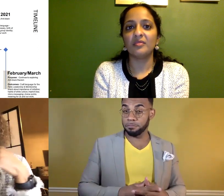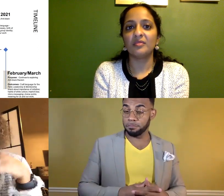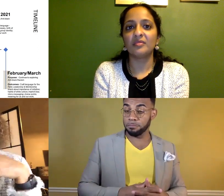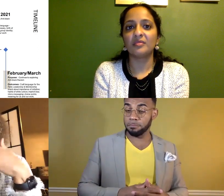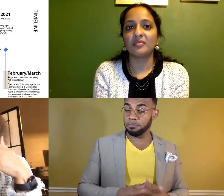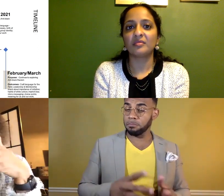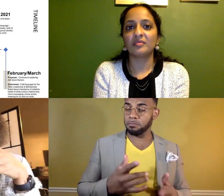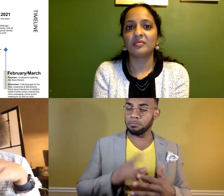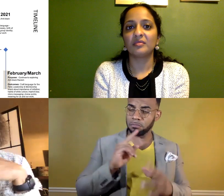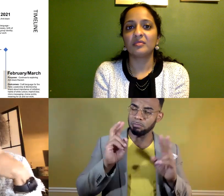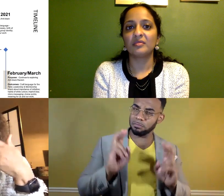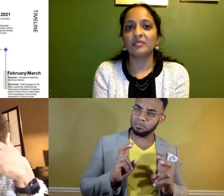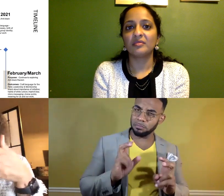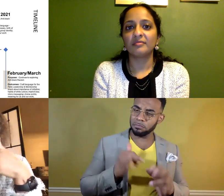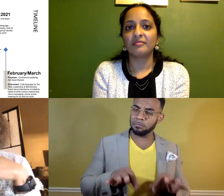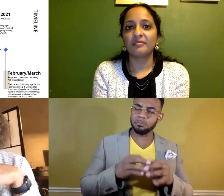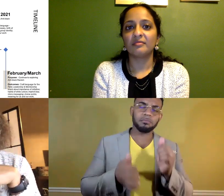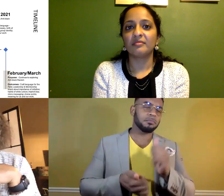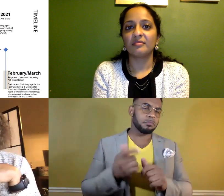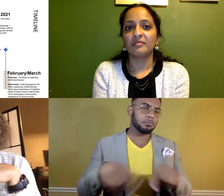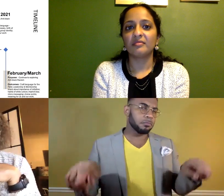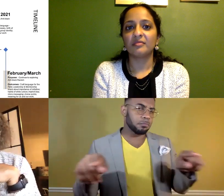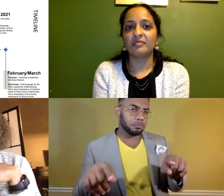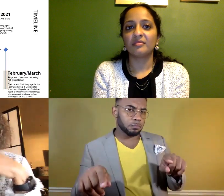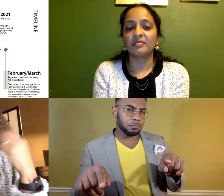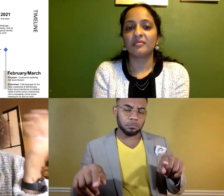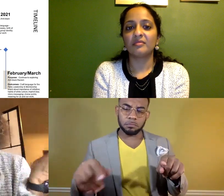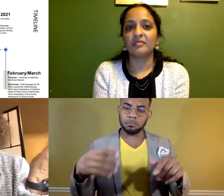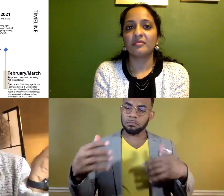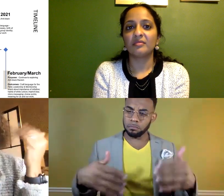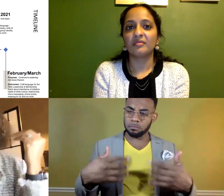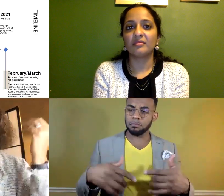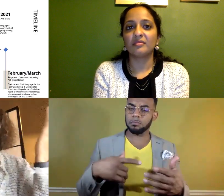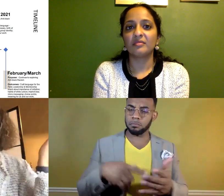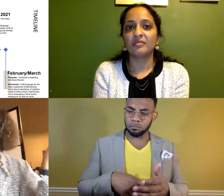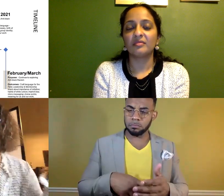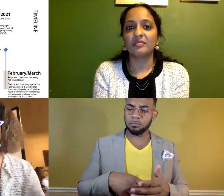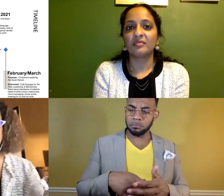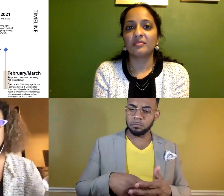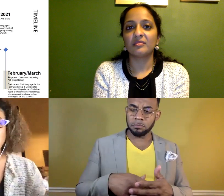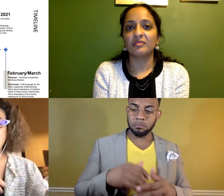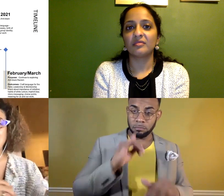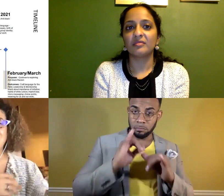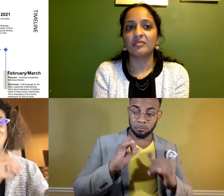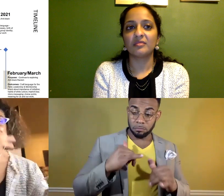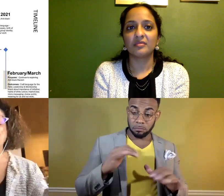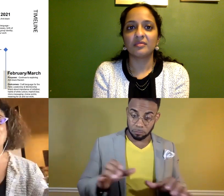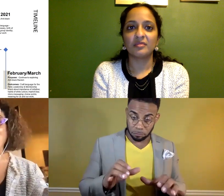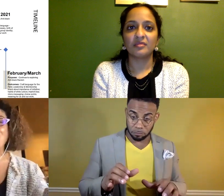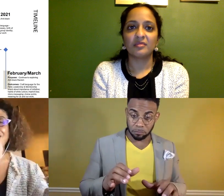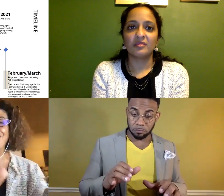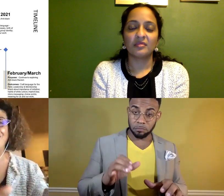And what are the issues that matter most to them? And the interviews that we conducted,